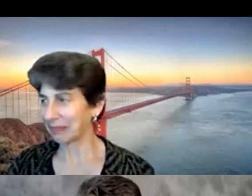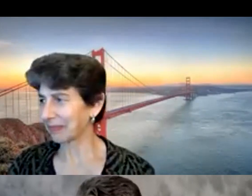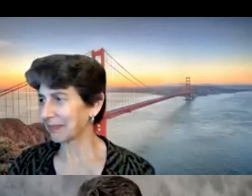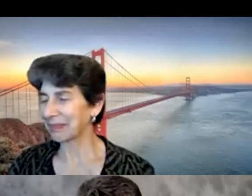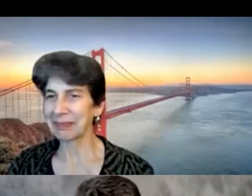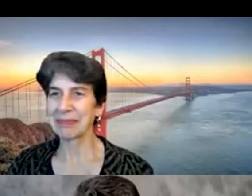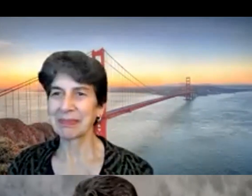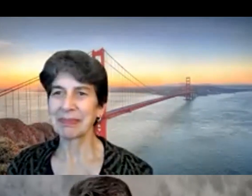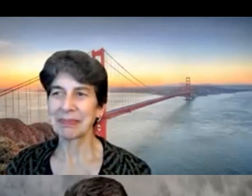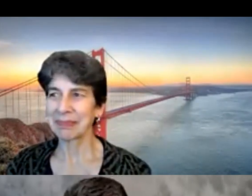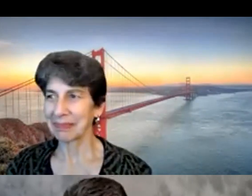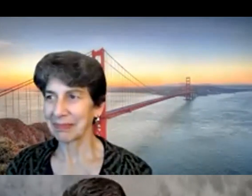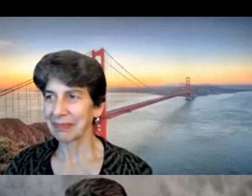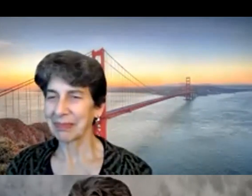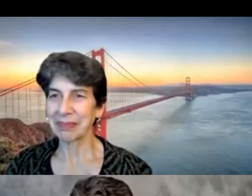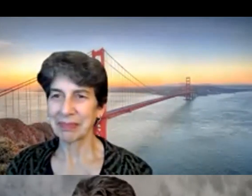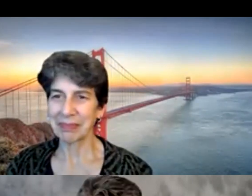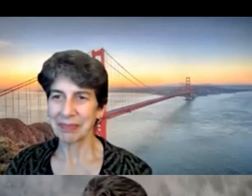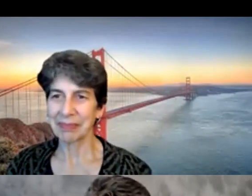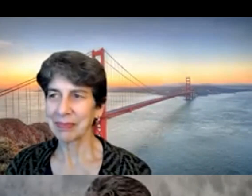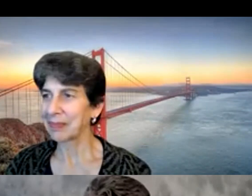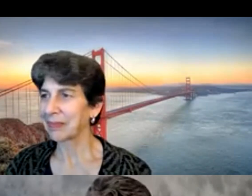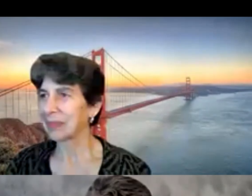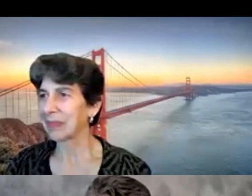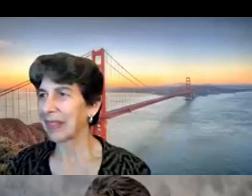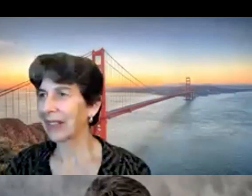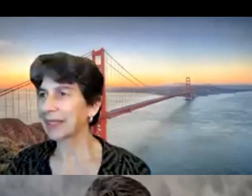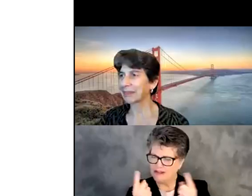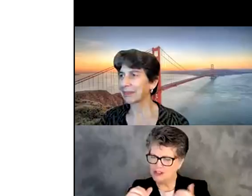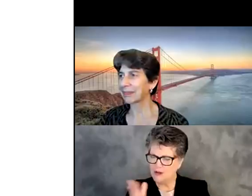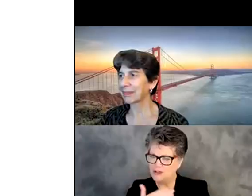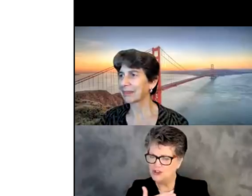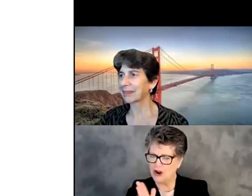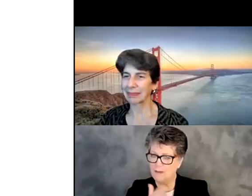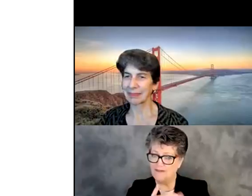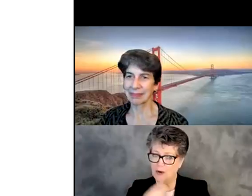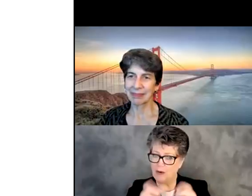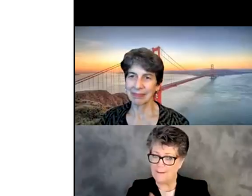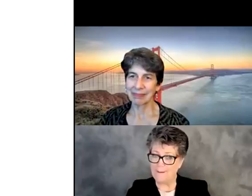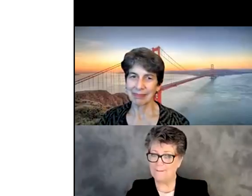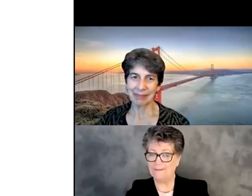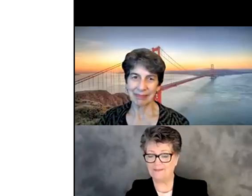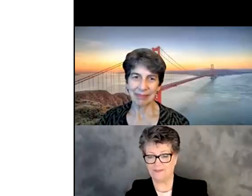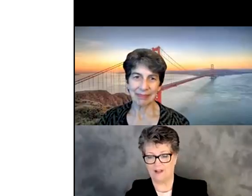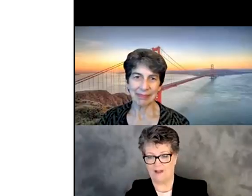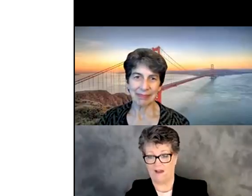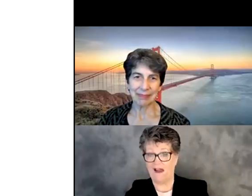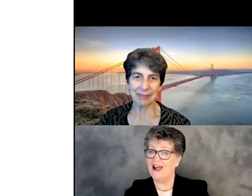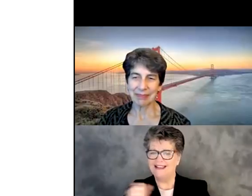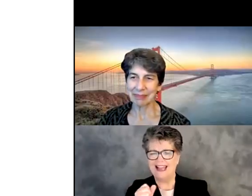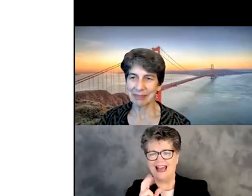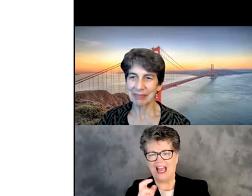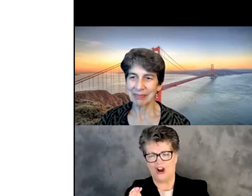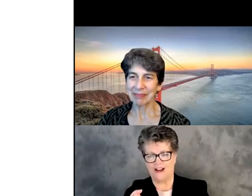Patty. Thank you very much. Eric, did you have any closing thoughts that you wanted to share before I wrap us up? Yeah, I'll